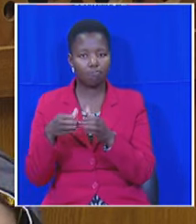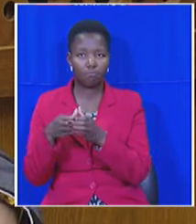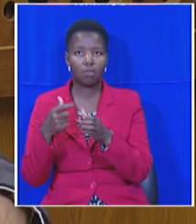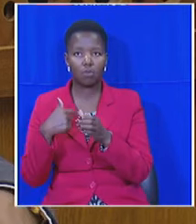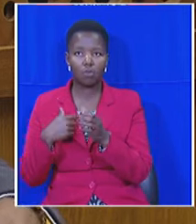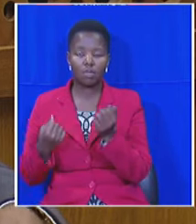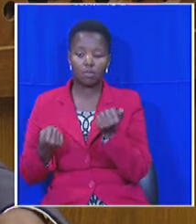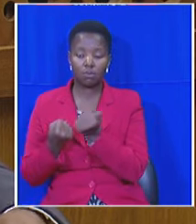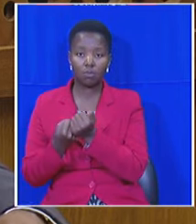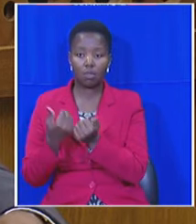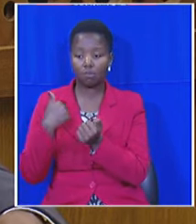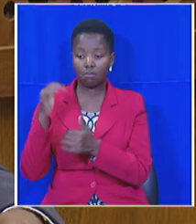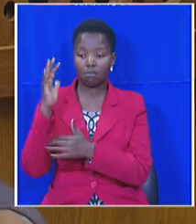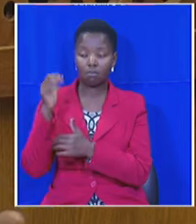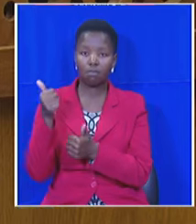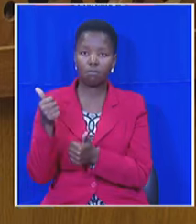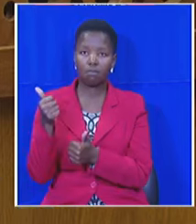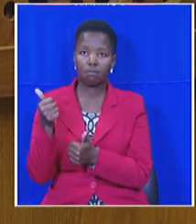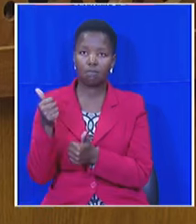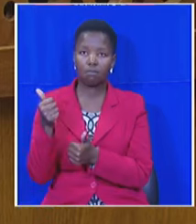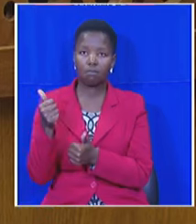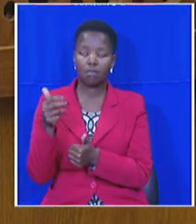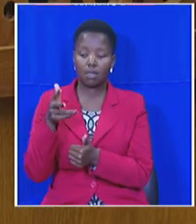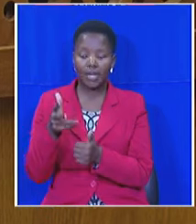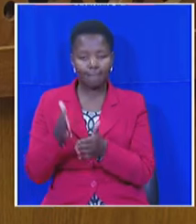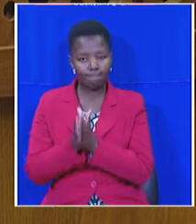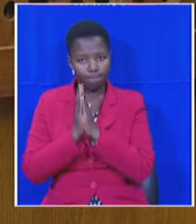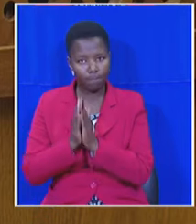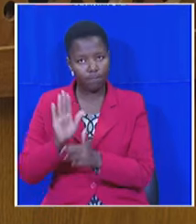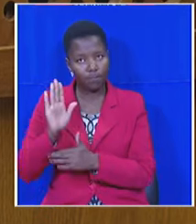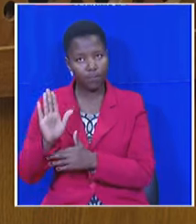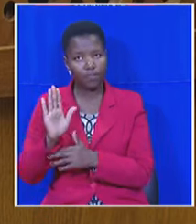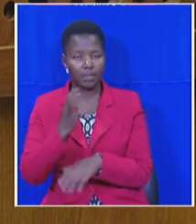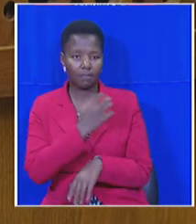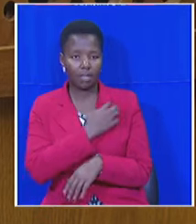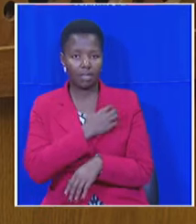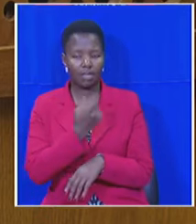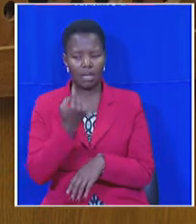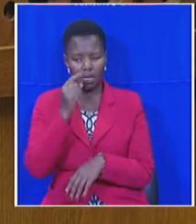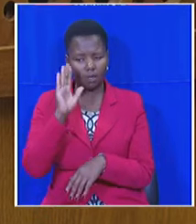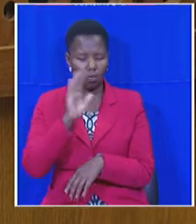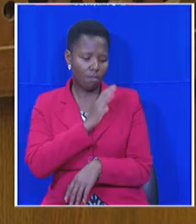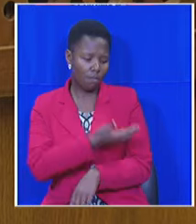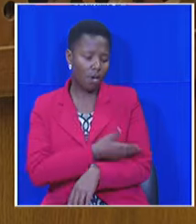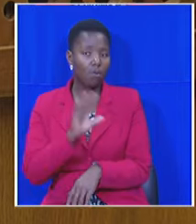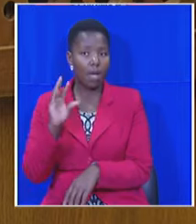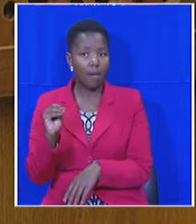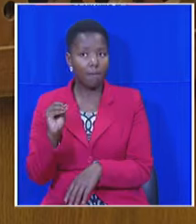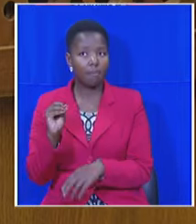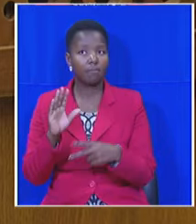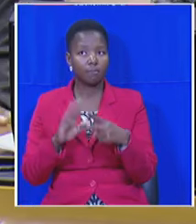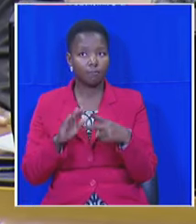last we debated your budget vote. This is our appeal to you. We understand you've got the power, but you understand you've